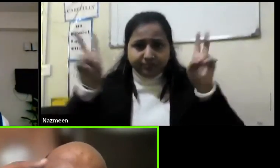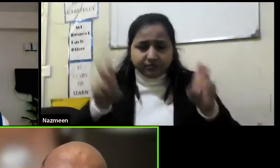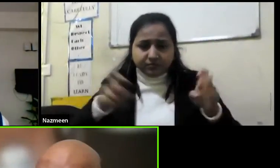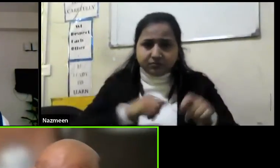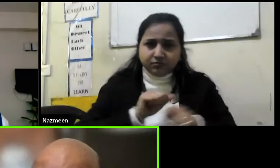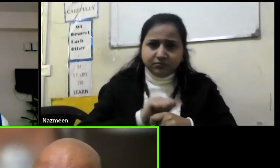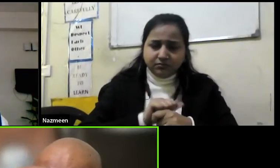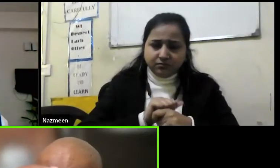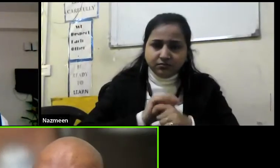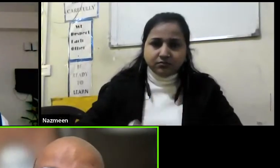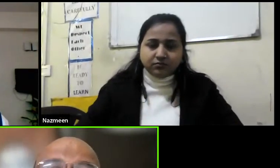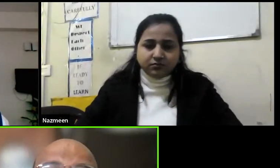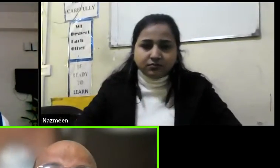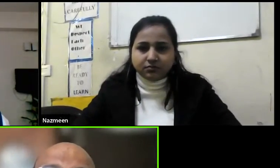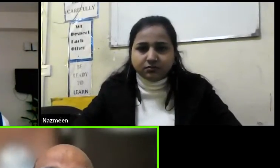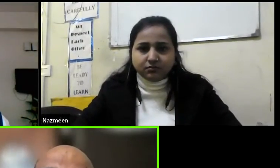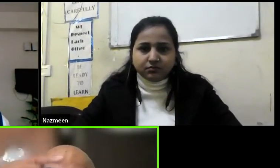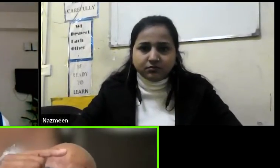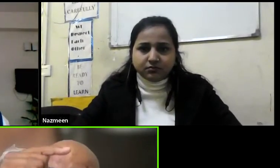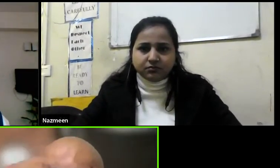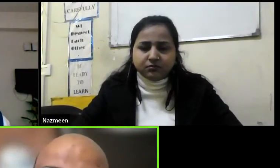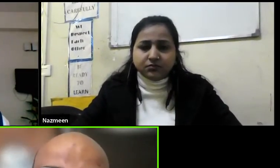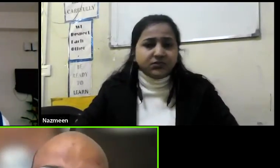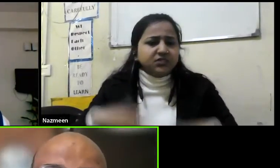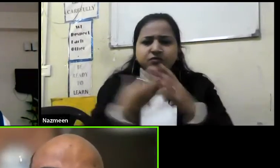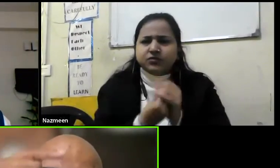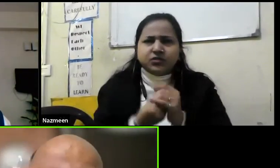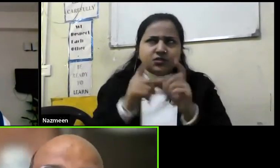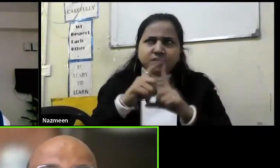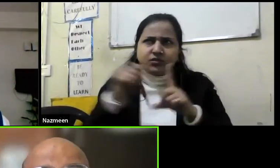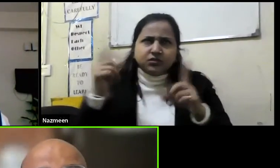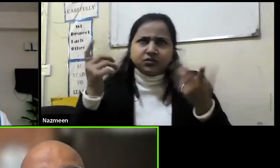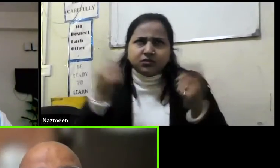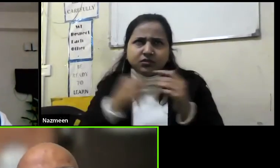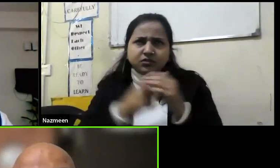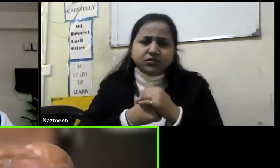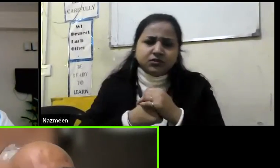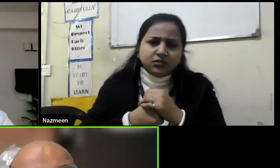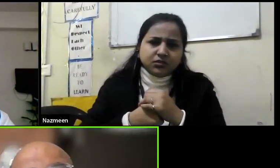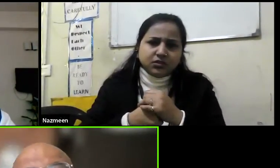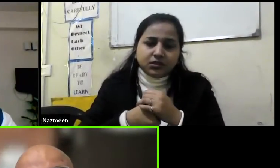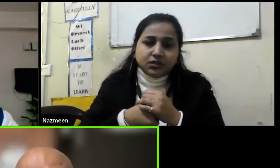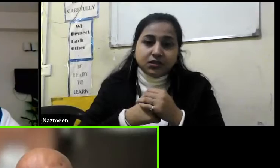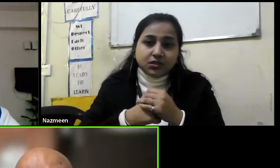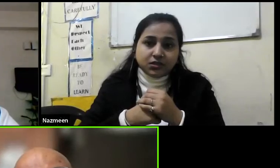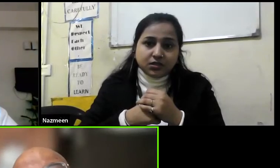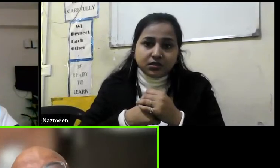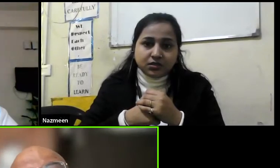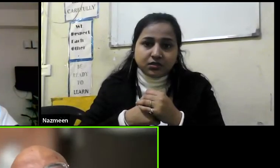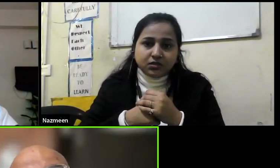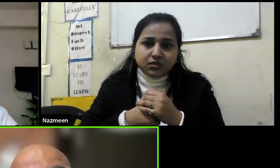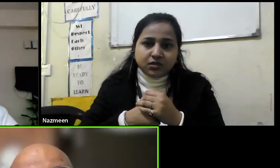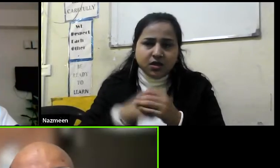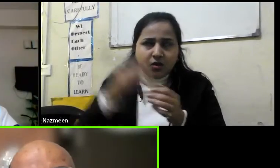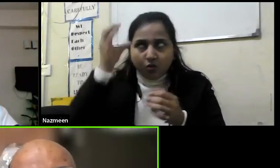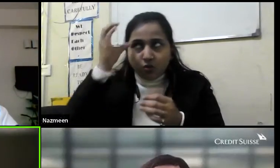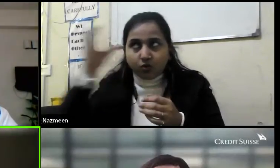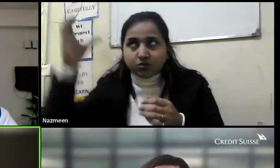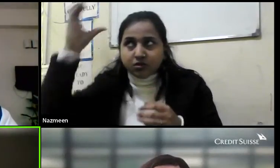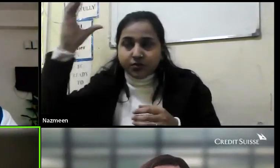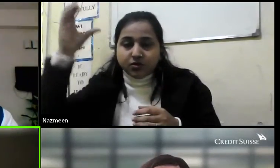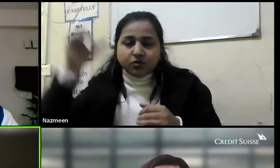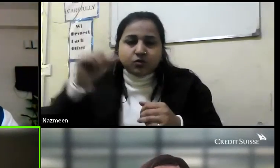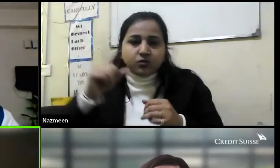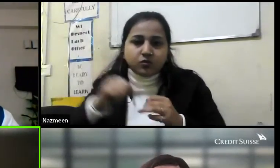So what we have done is we have extended this entire concept to